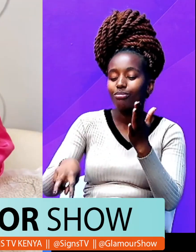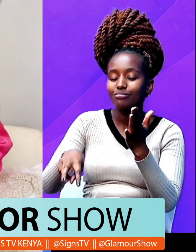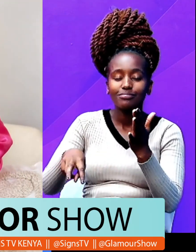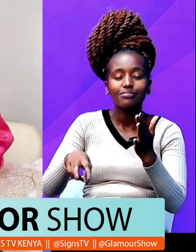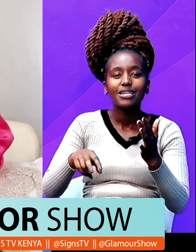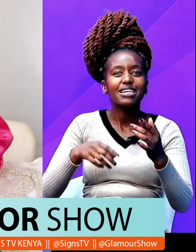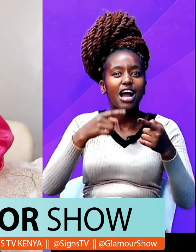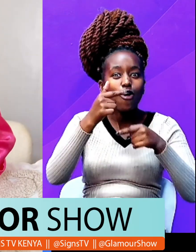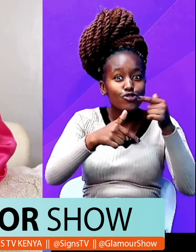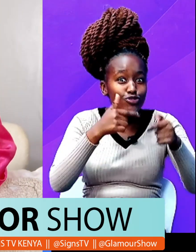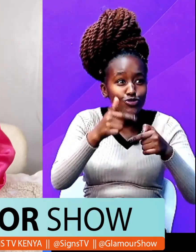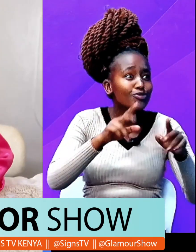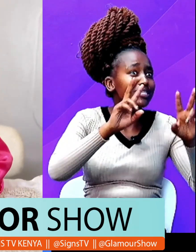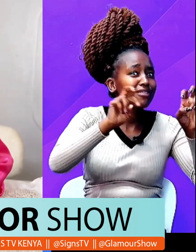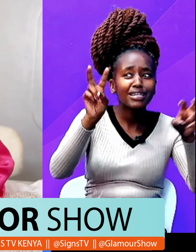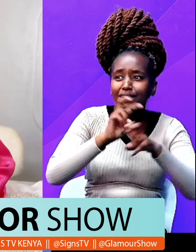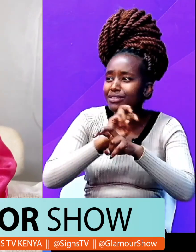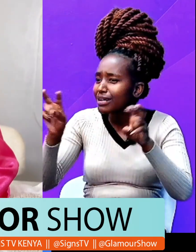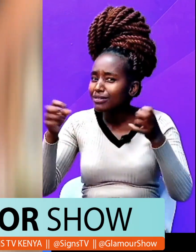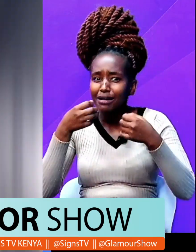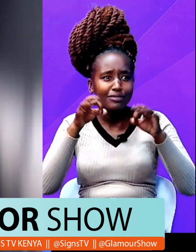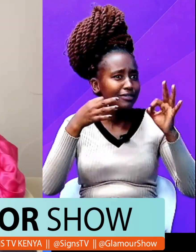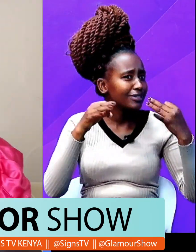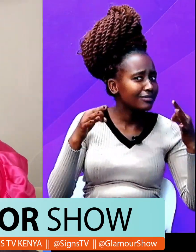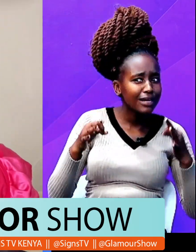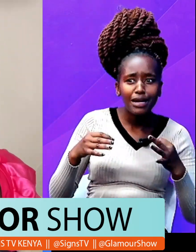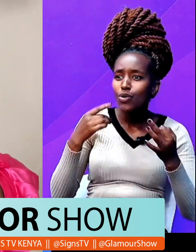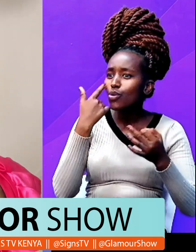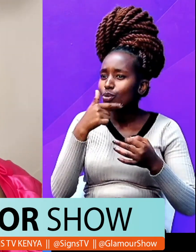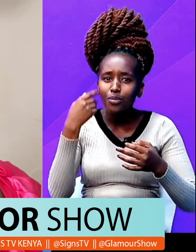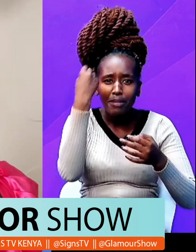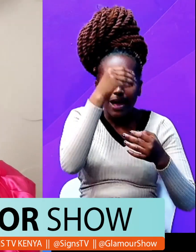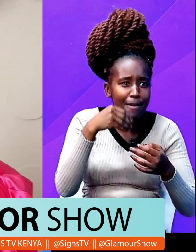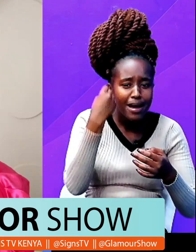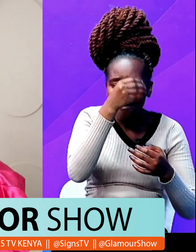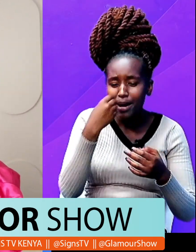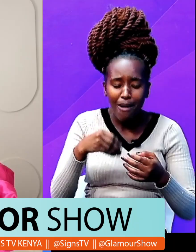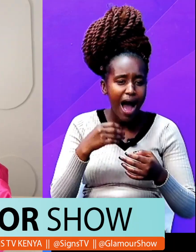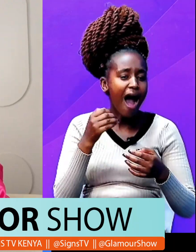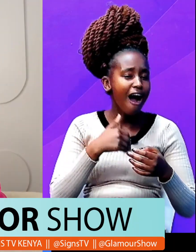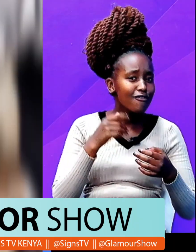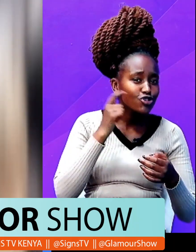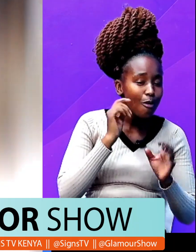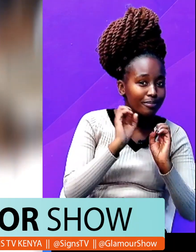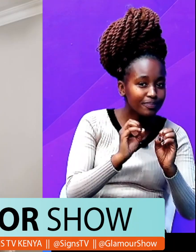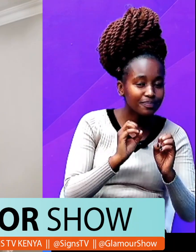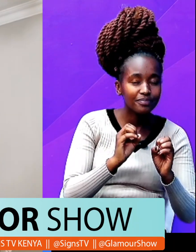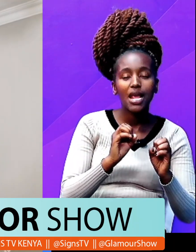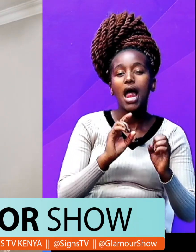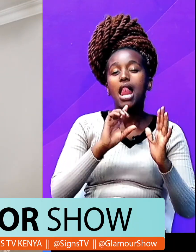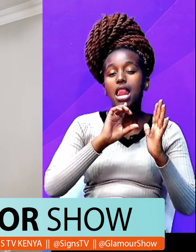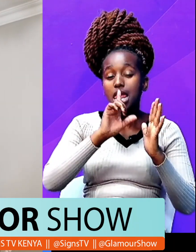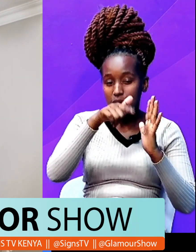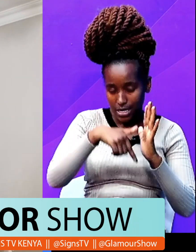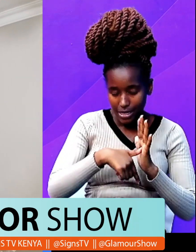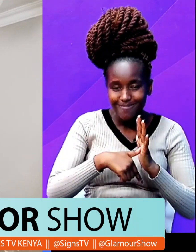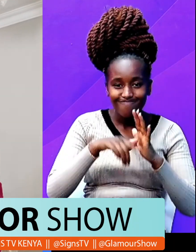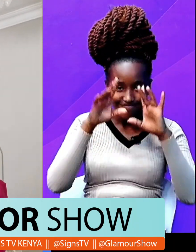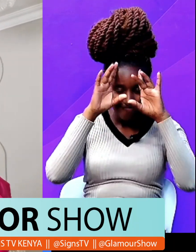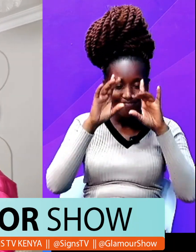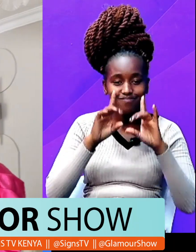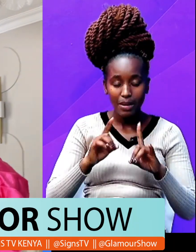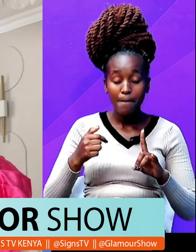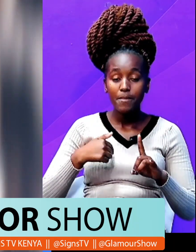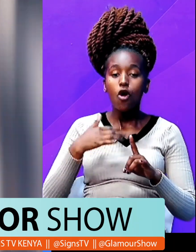That was crazy. So I started freelancing again. I worked on getting a shop because I realized